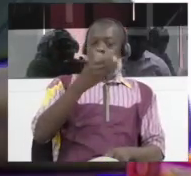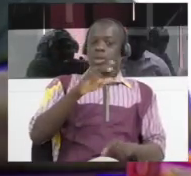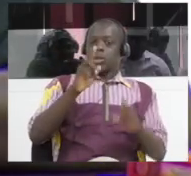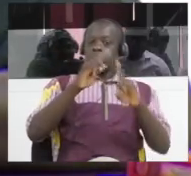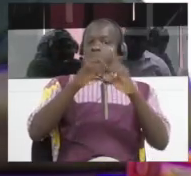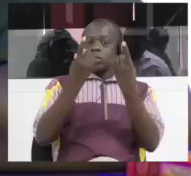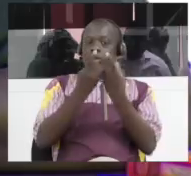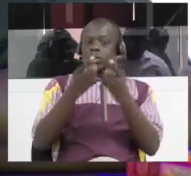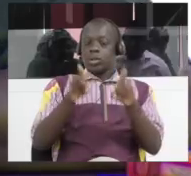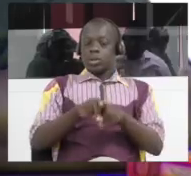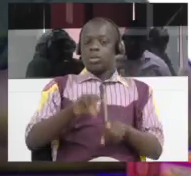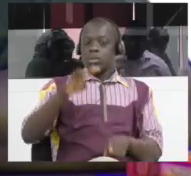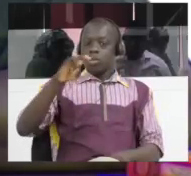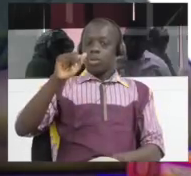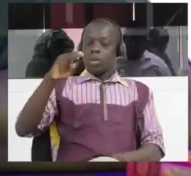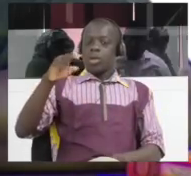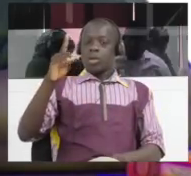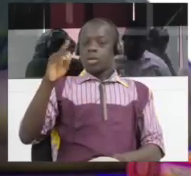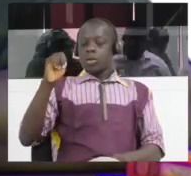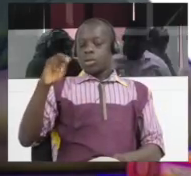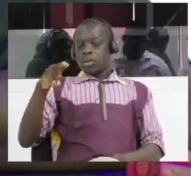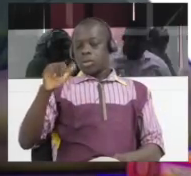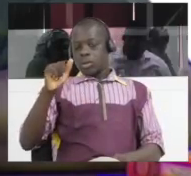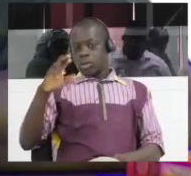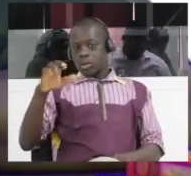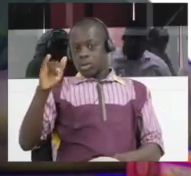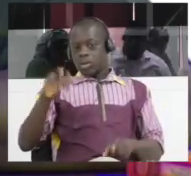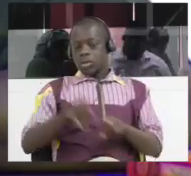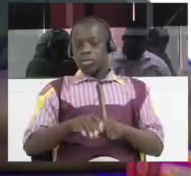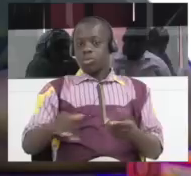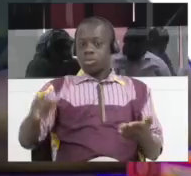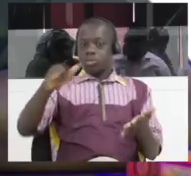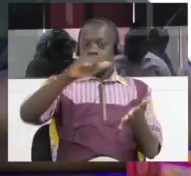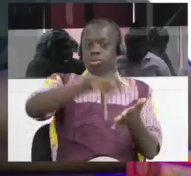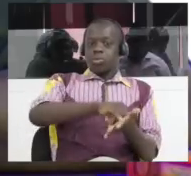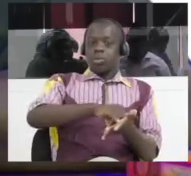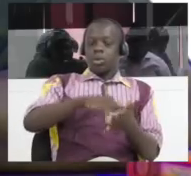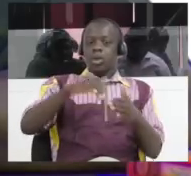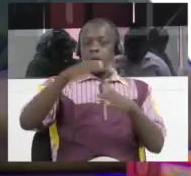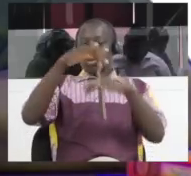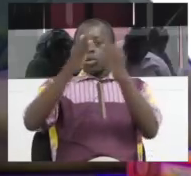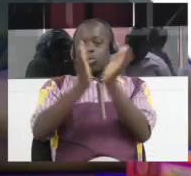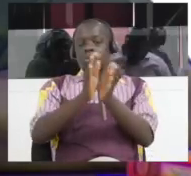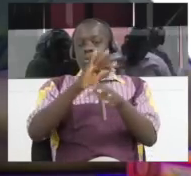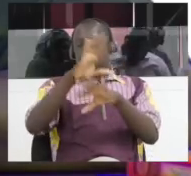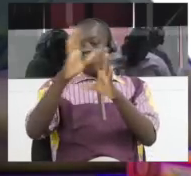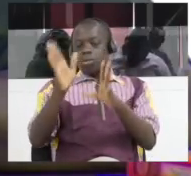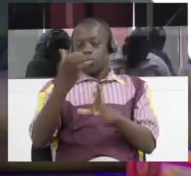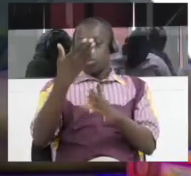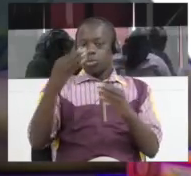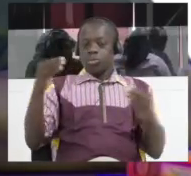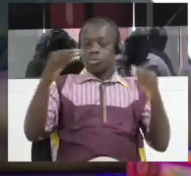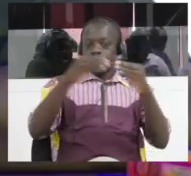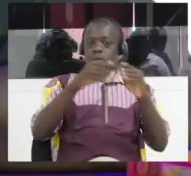to the exercise general area of Mandinari, where, of course, the Yundum troops would have been